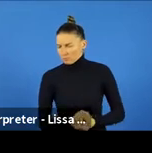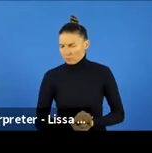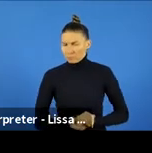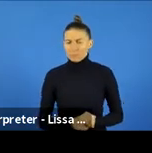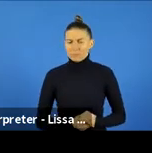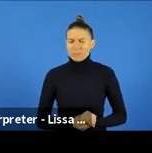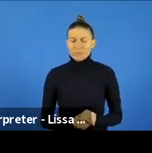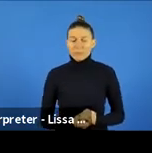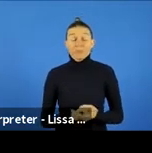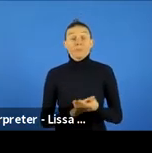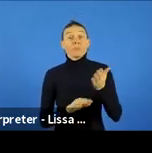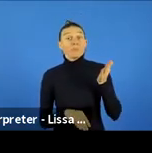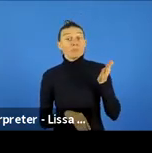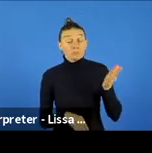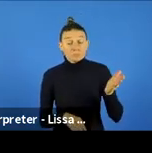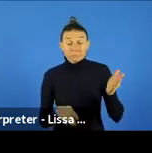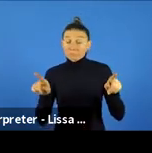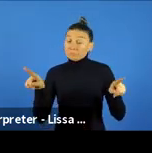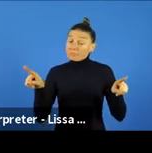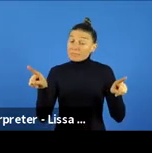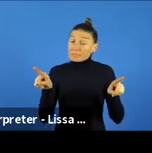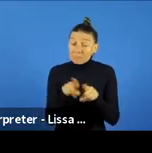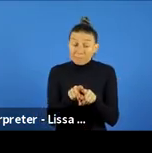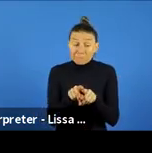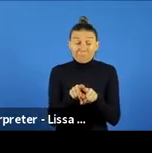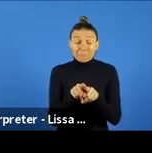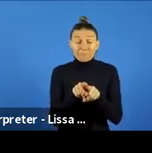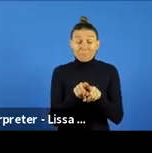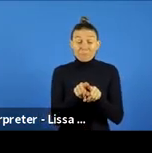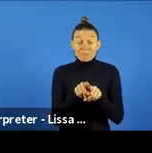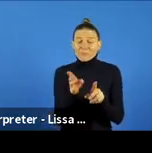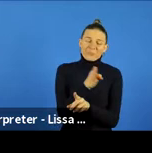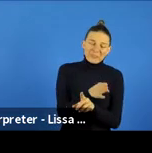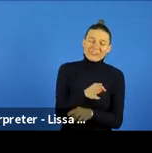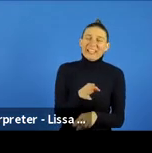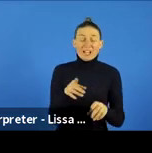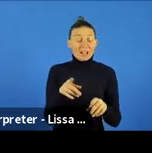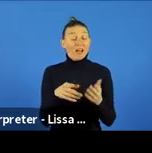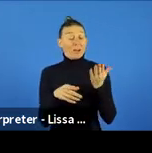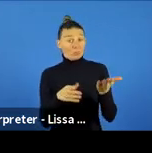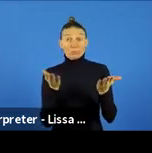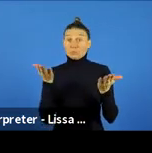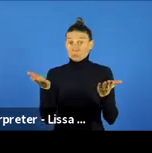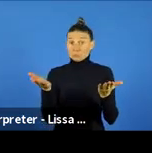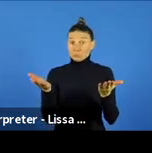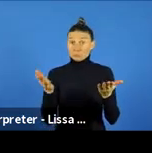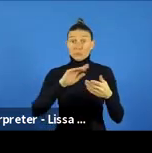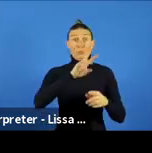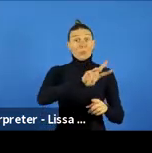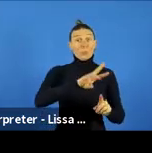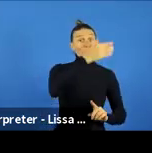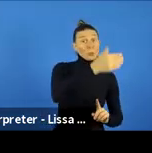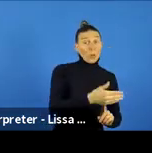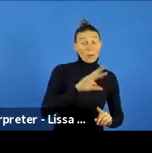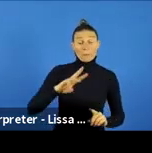Here, you still have the same website, the previous one, and the way it will appear for people